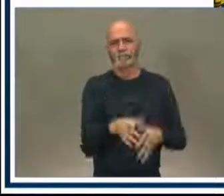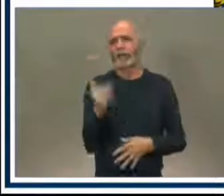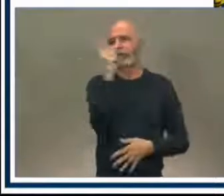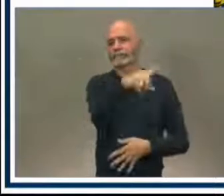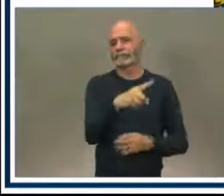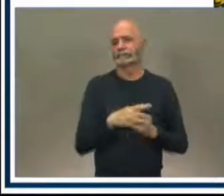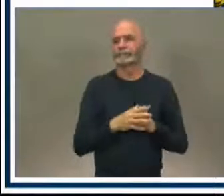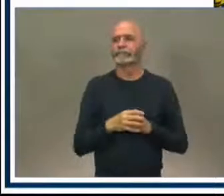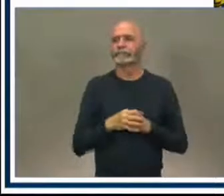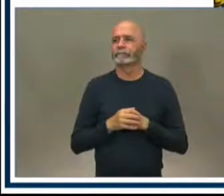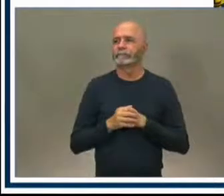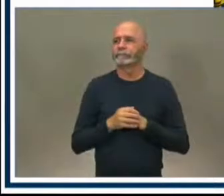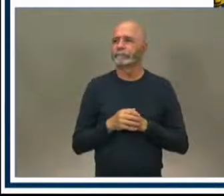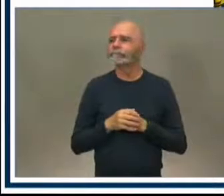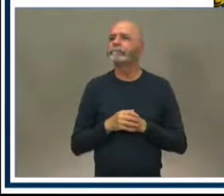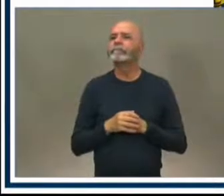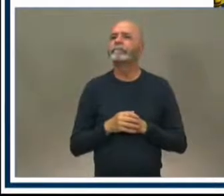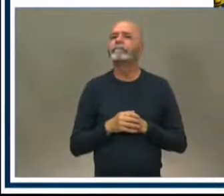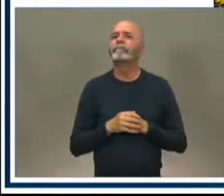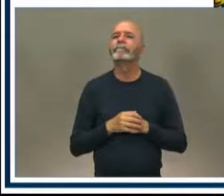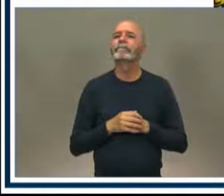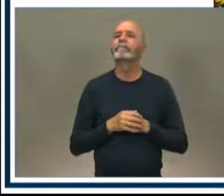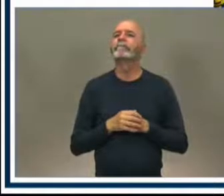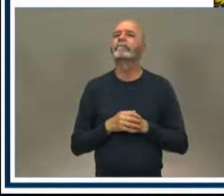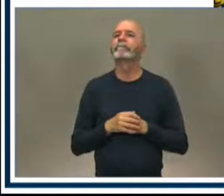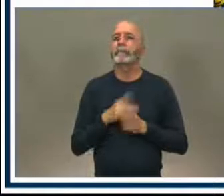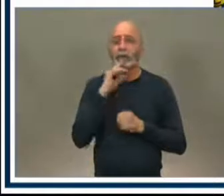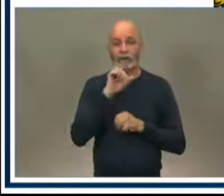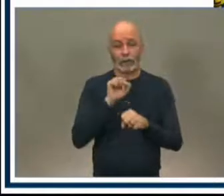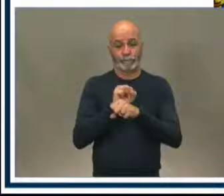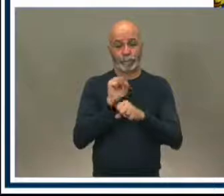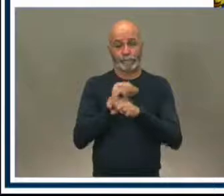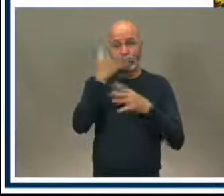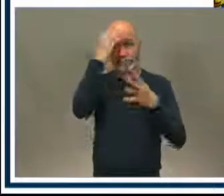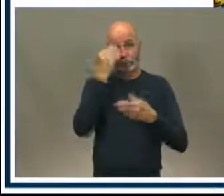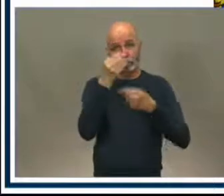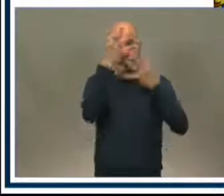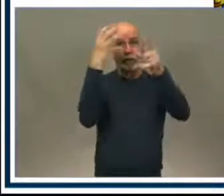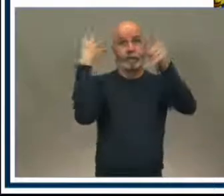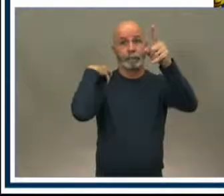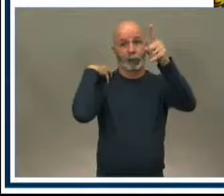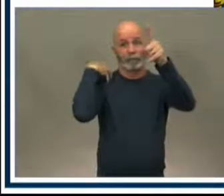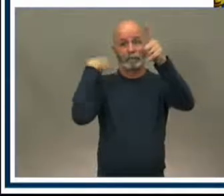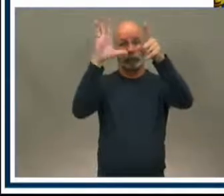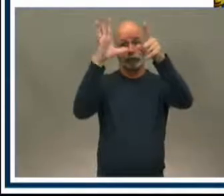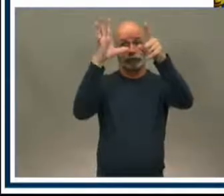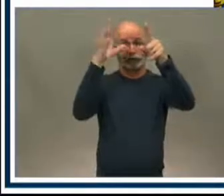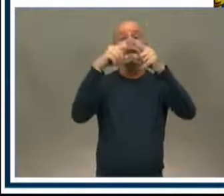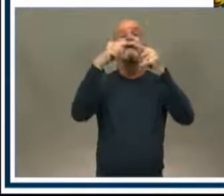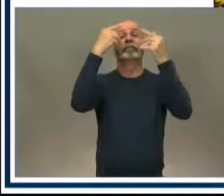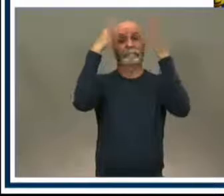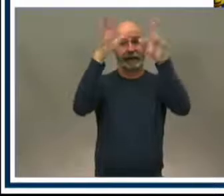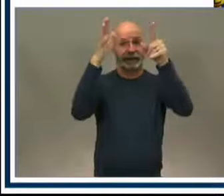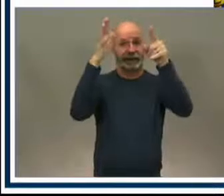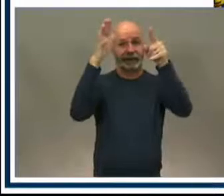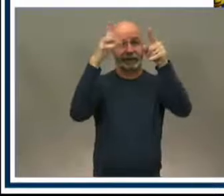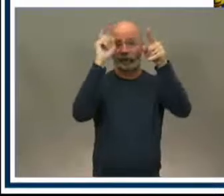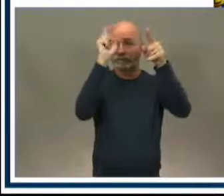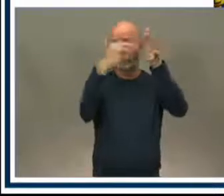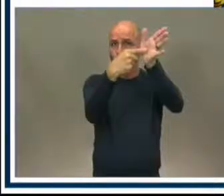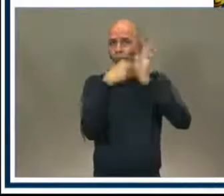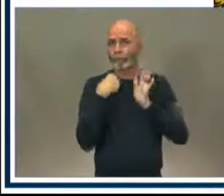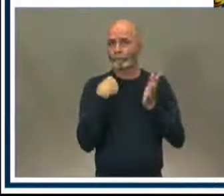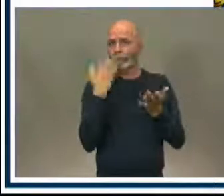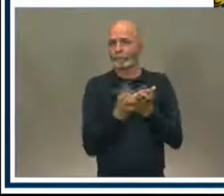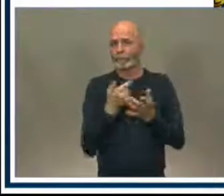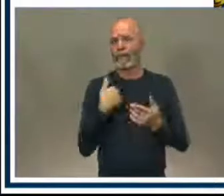say the employees report to their employer, but are they actually showing a vaccine record, or are they just saying, yes,